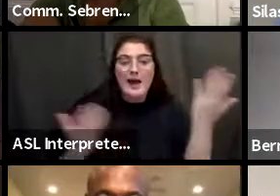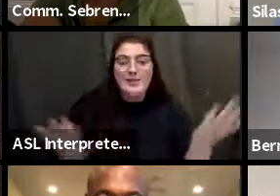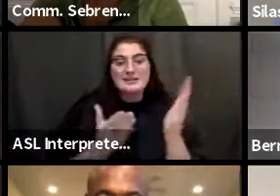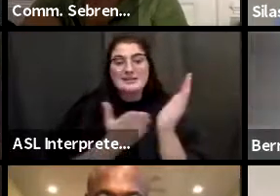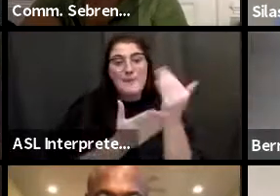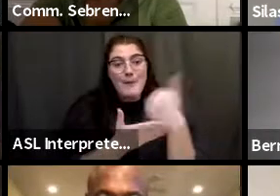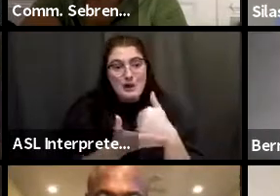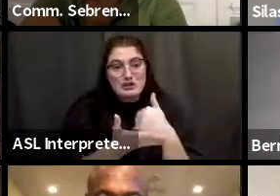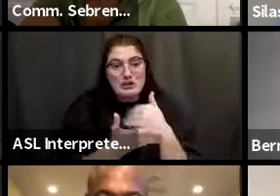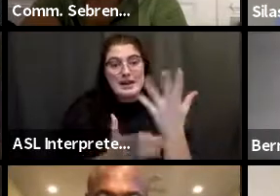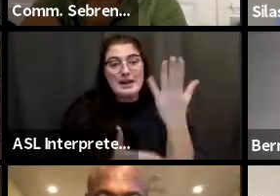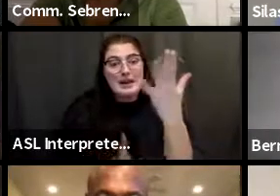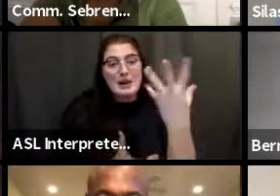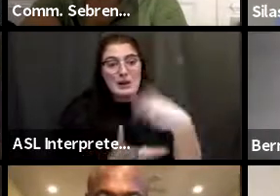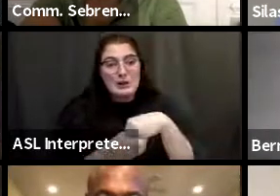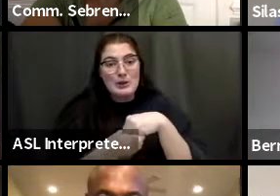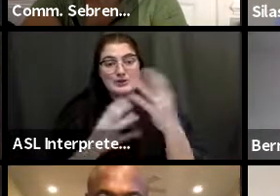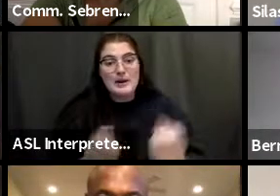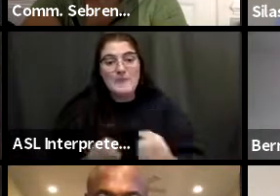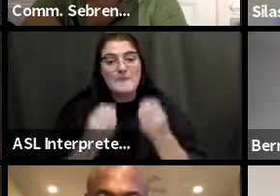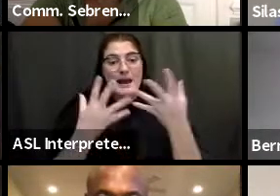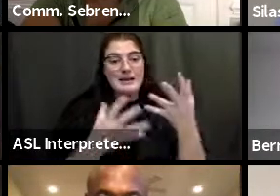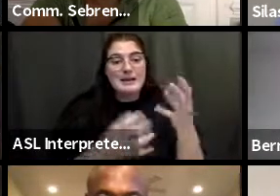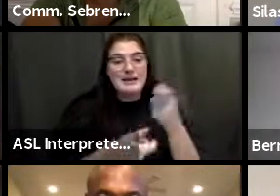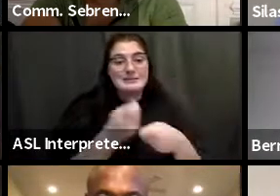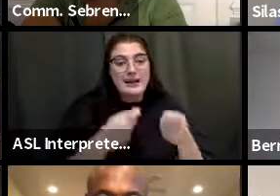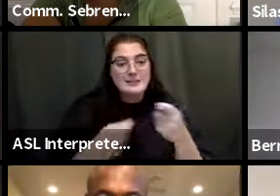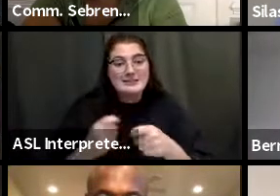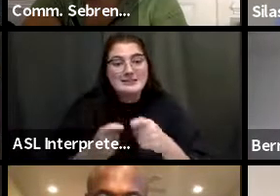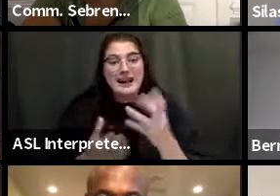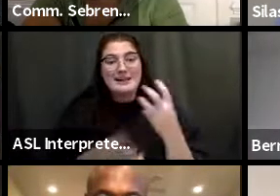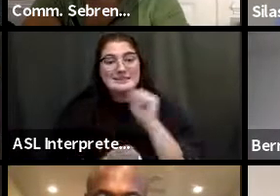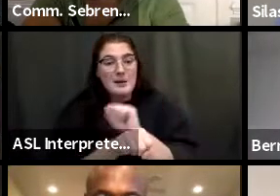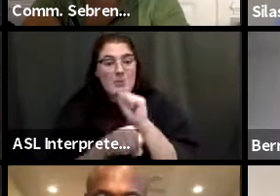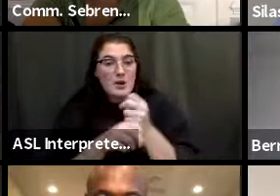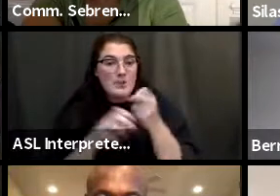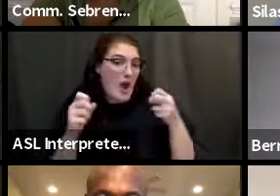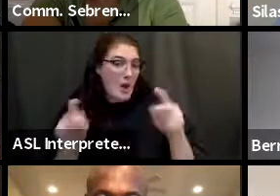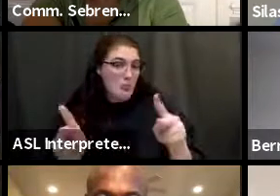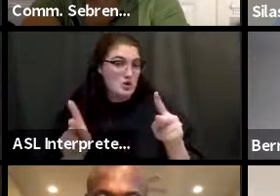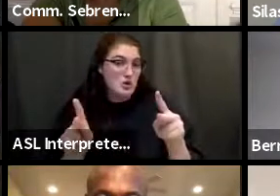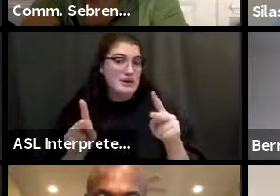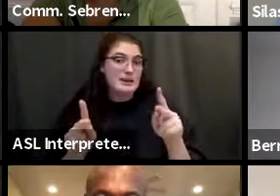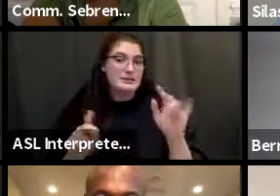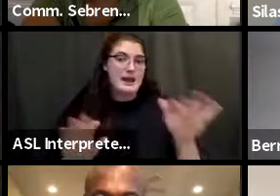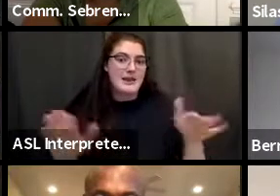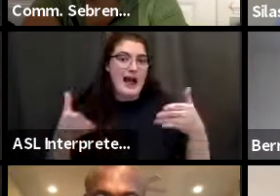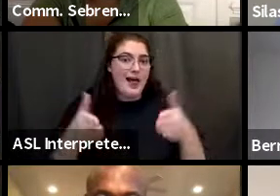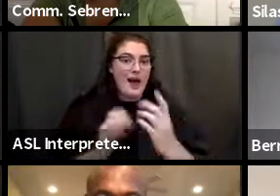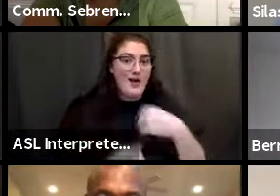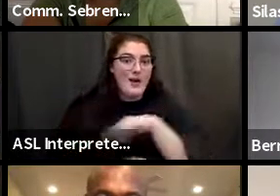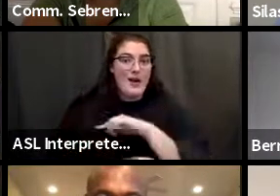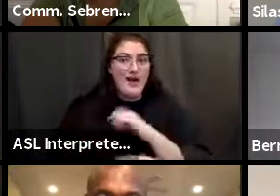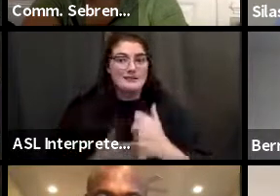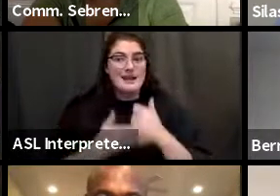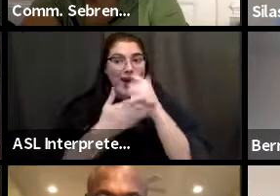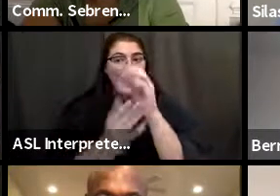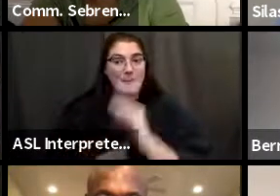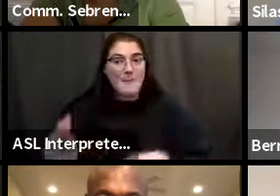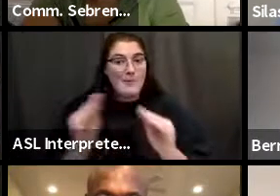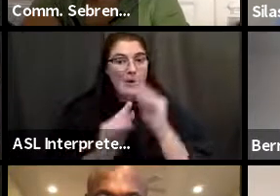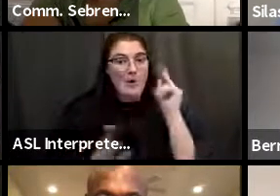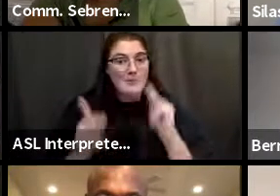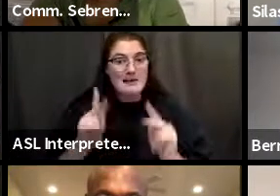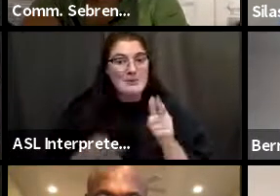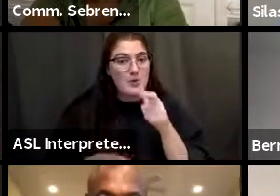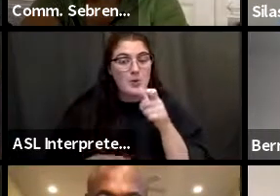budget includes many subsidized employment opportunities that are allowing us to help more people